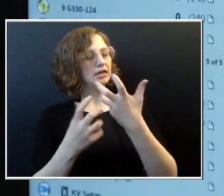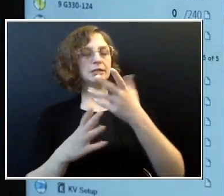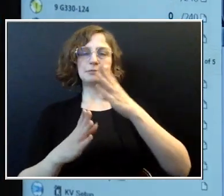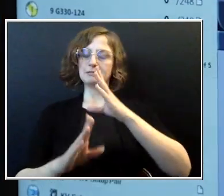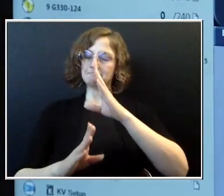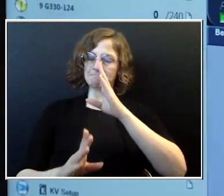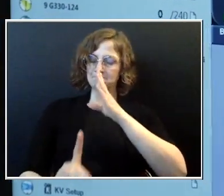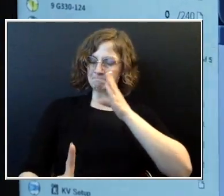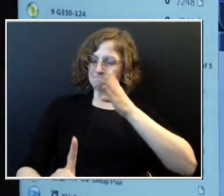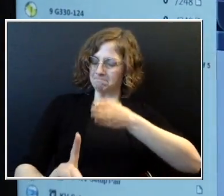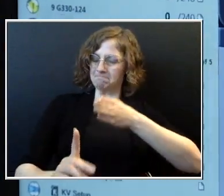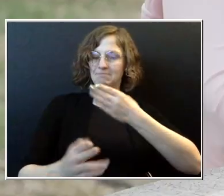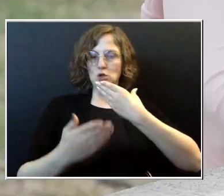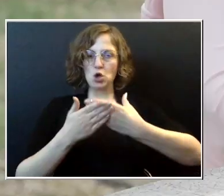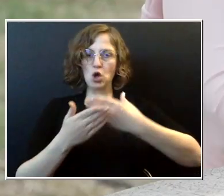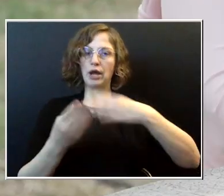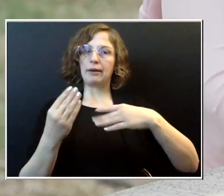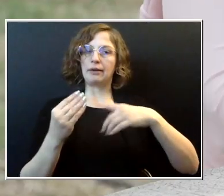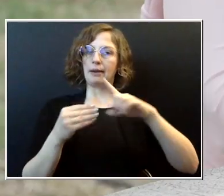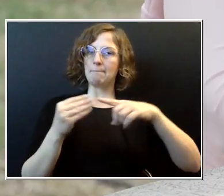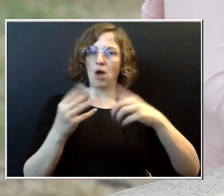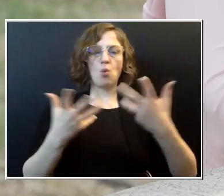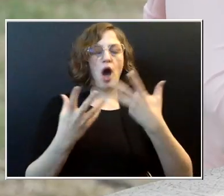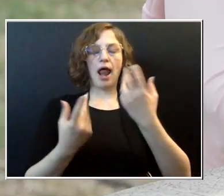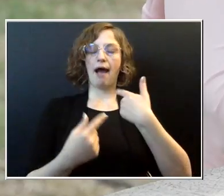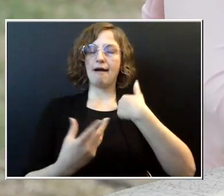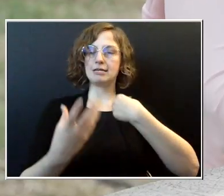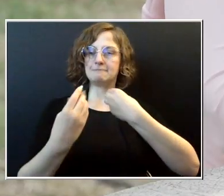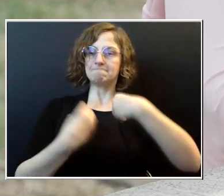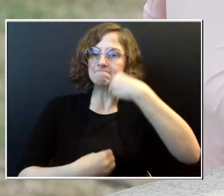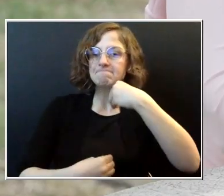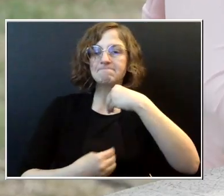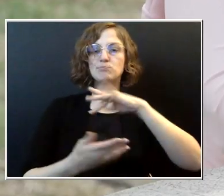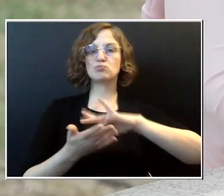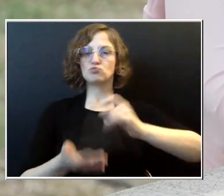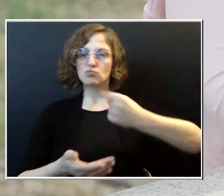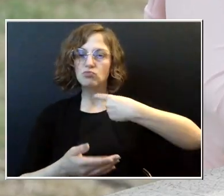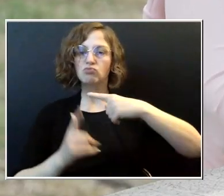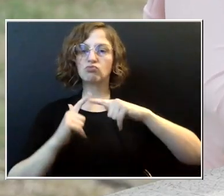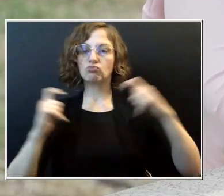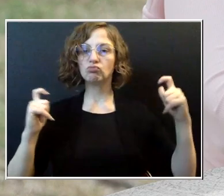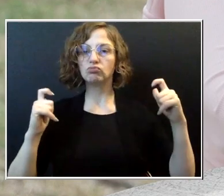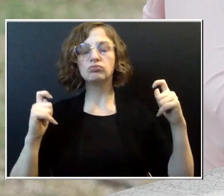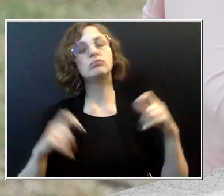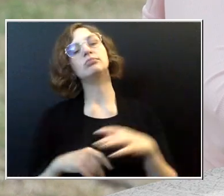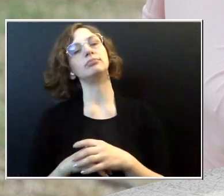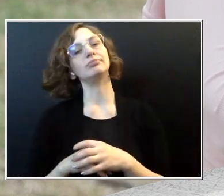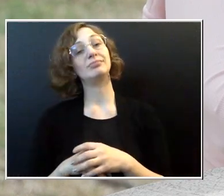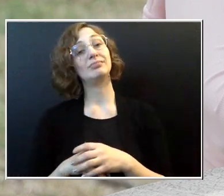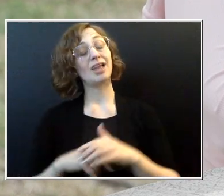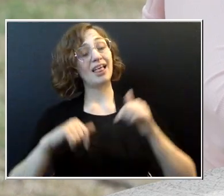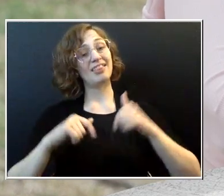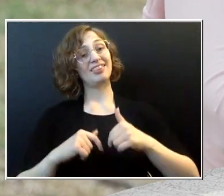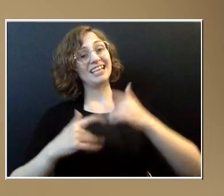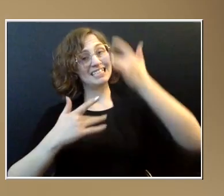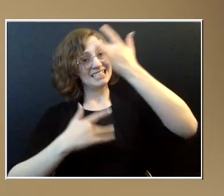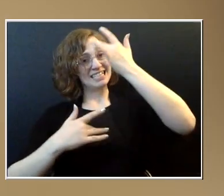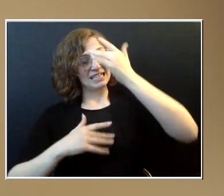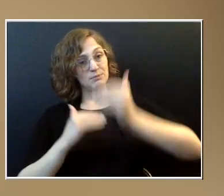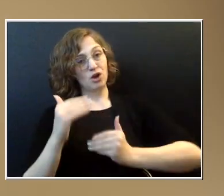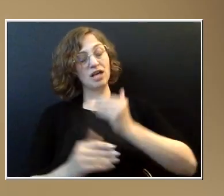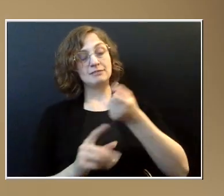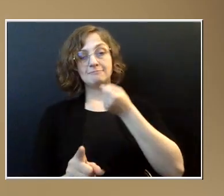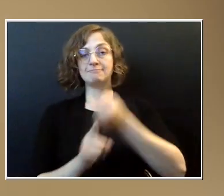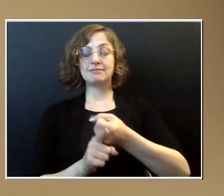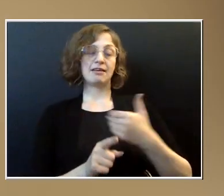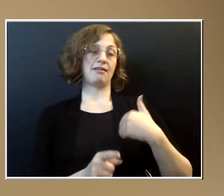really coexist peacefully. Being that this is a disease process that affects young African and Latina women, honestly, I